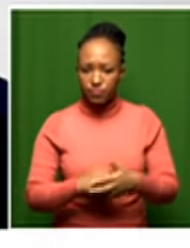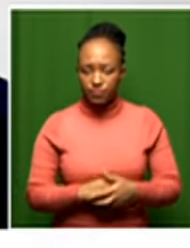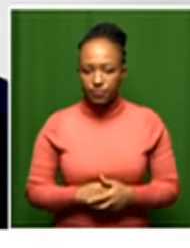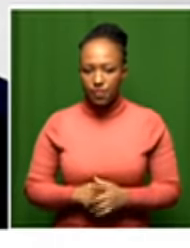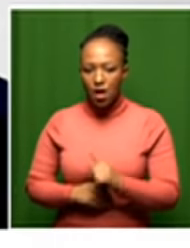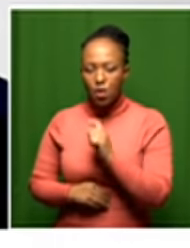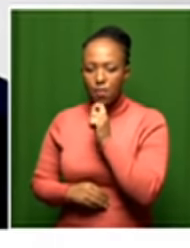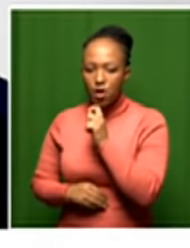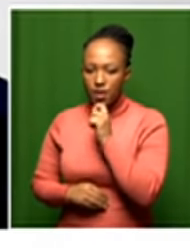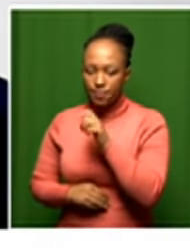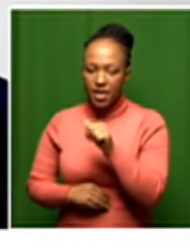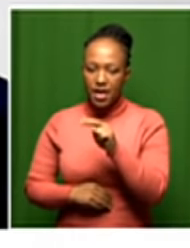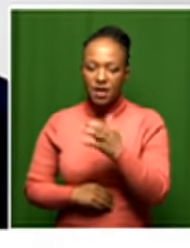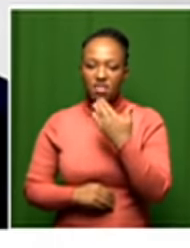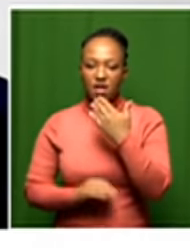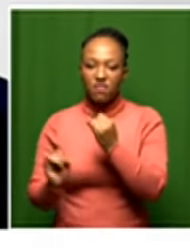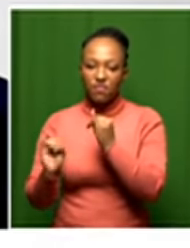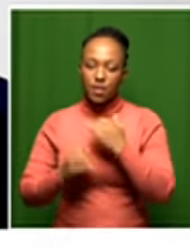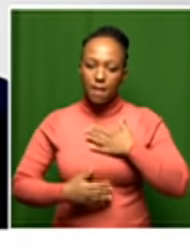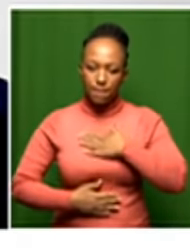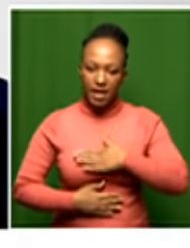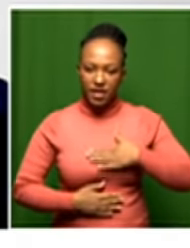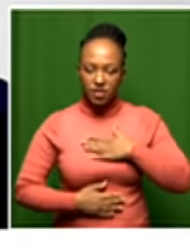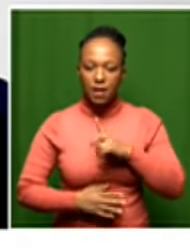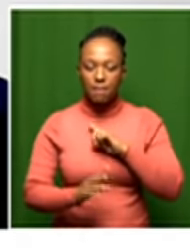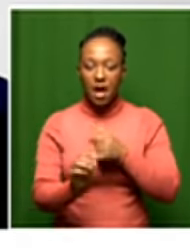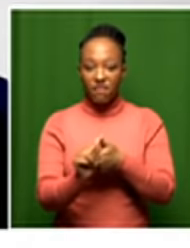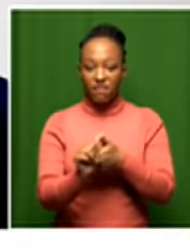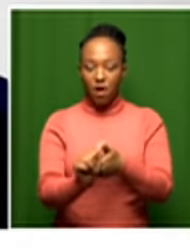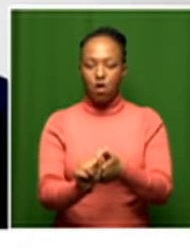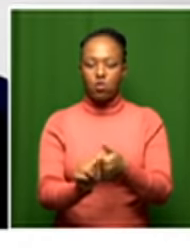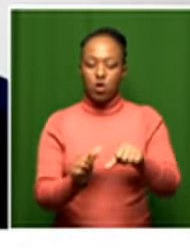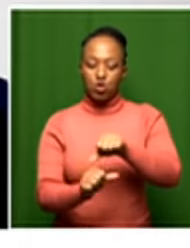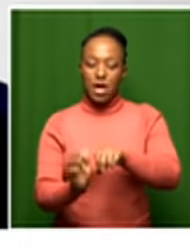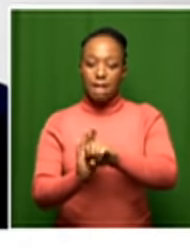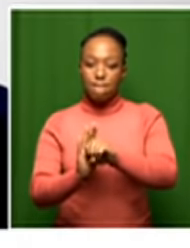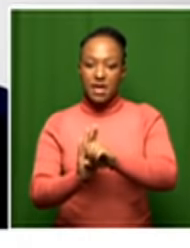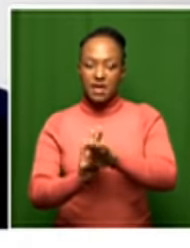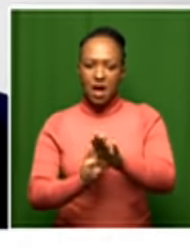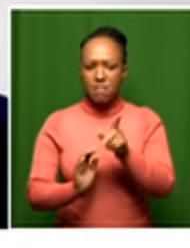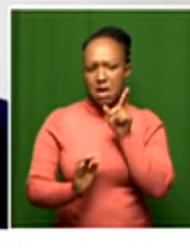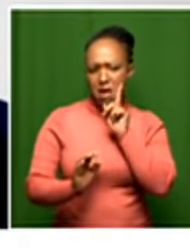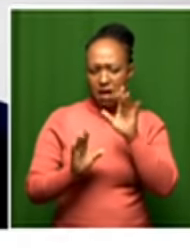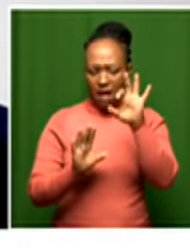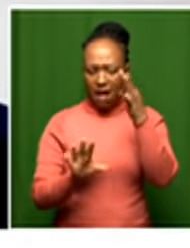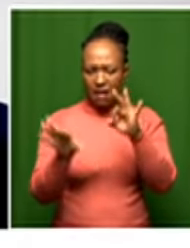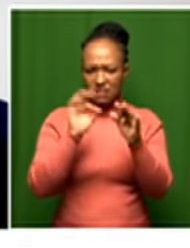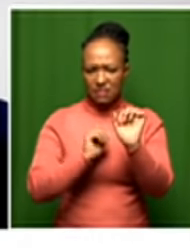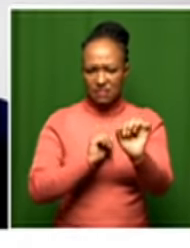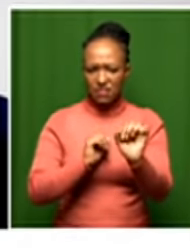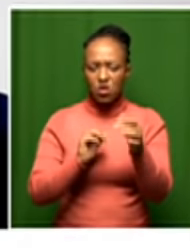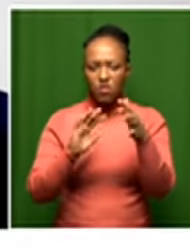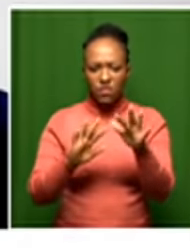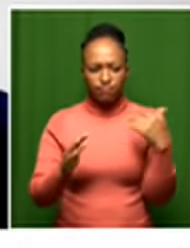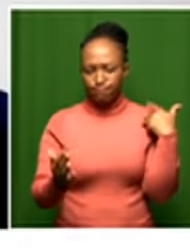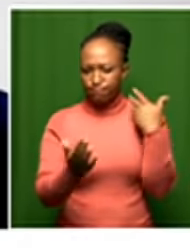Good morning, Leanne. Thanks so much for having me. It's a pleasure. I follow you quite religiously on social media, watching your analysis. And I mean, you've been